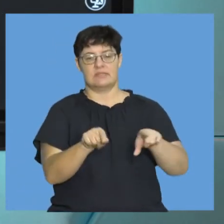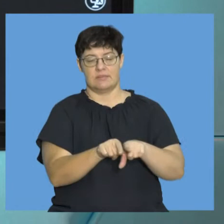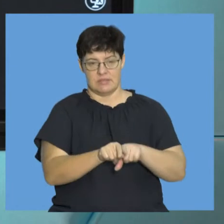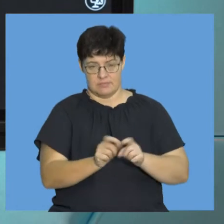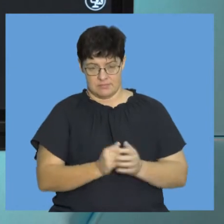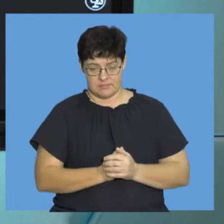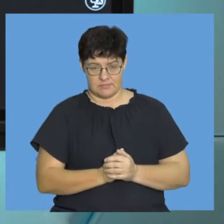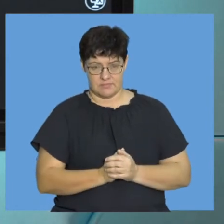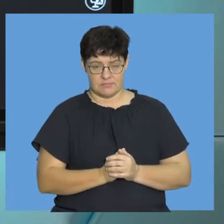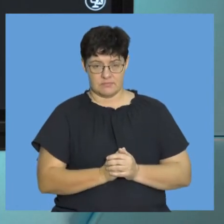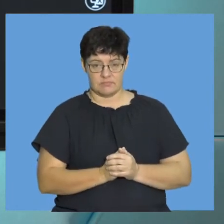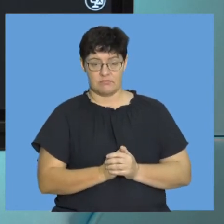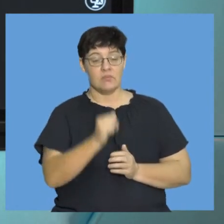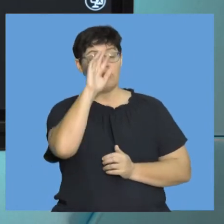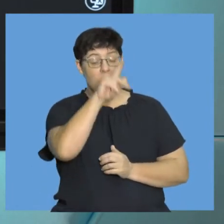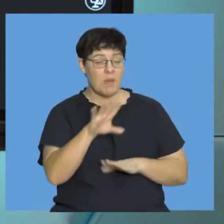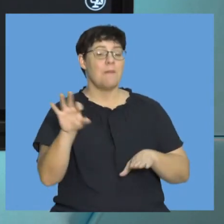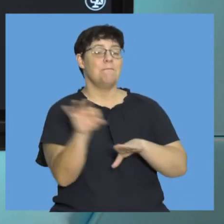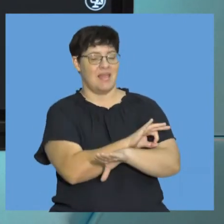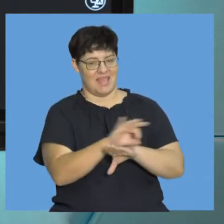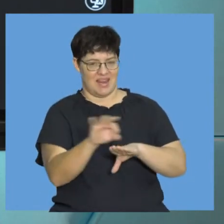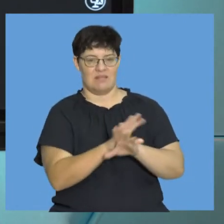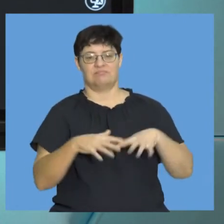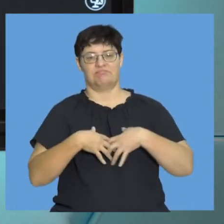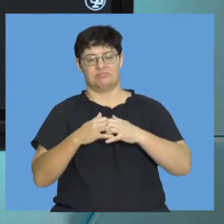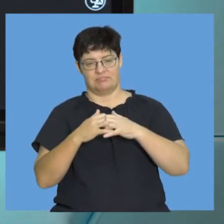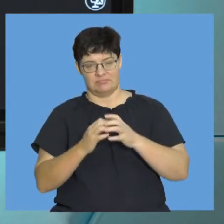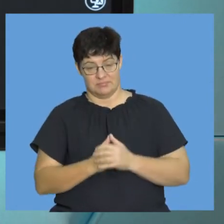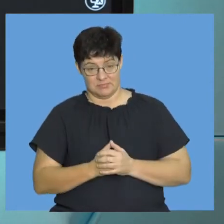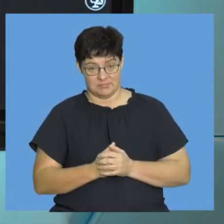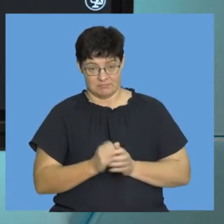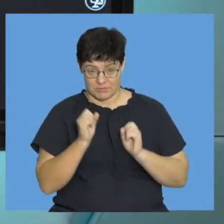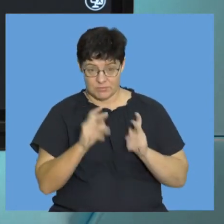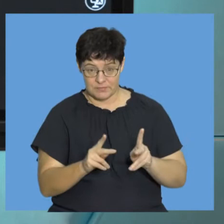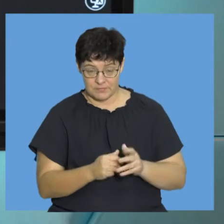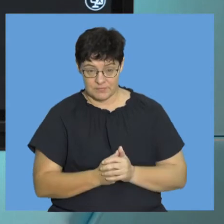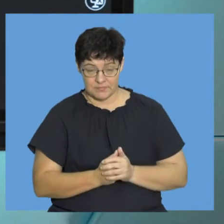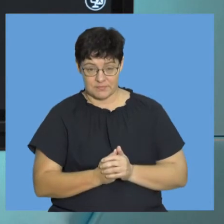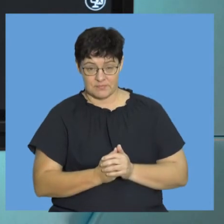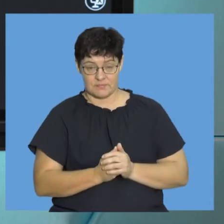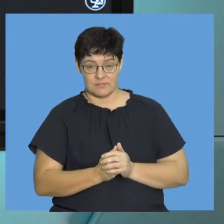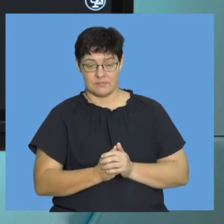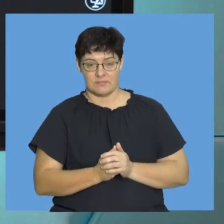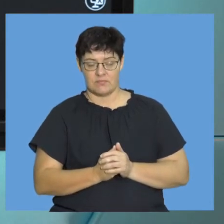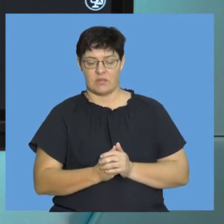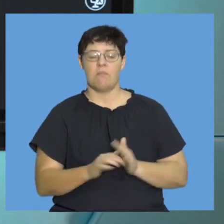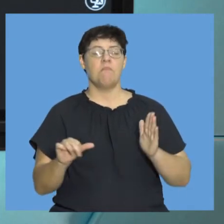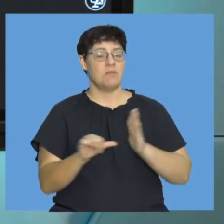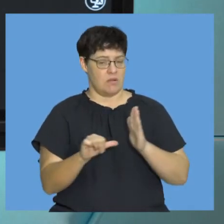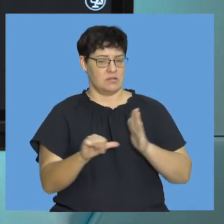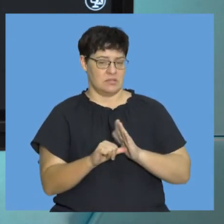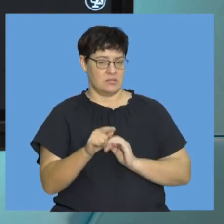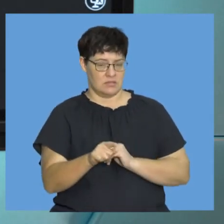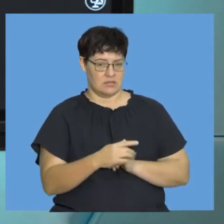to achieve. Remember, it is a plan that you have drawn up, okay? And it is